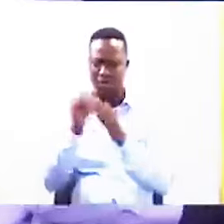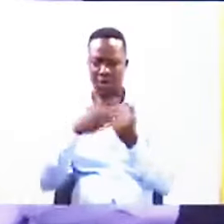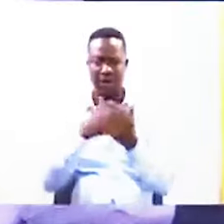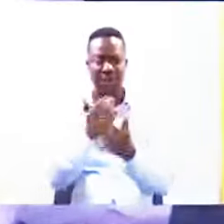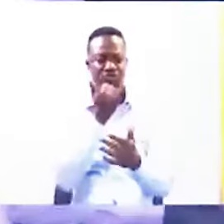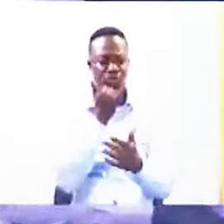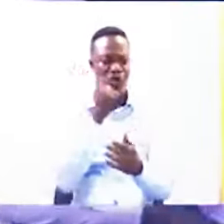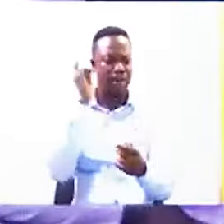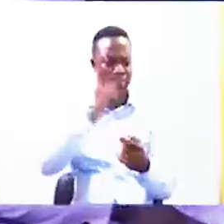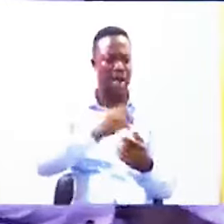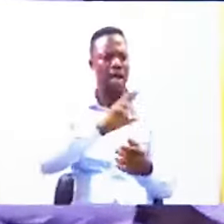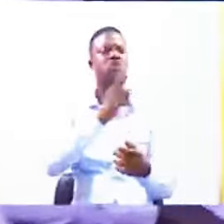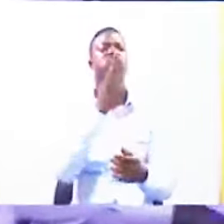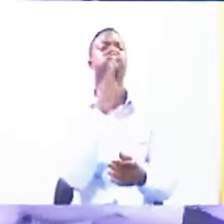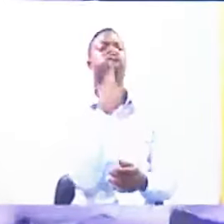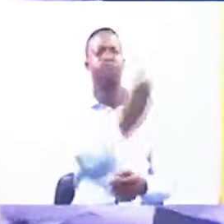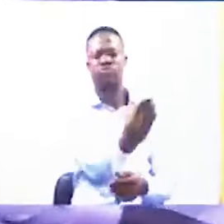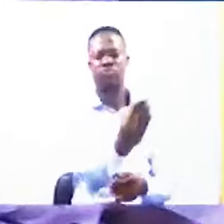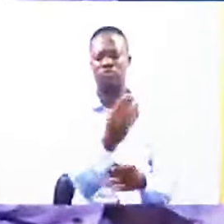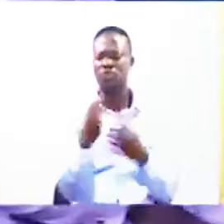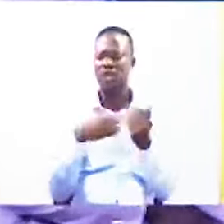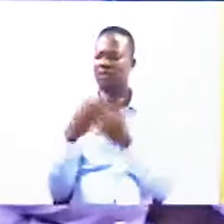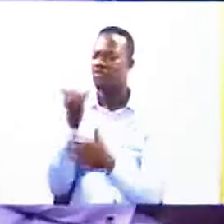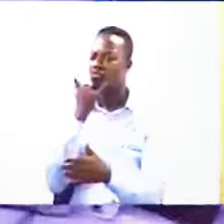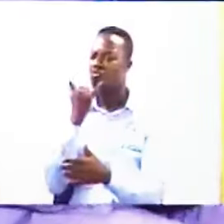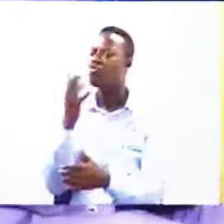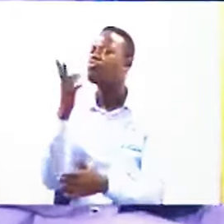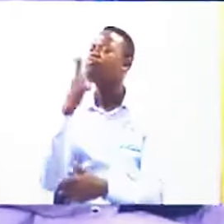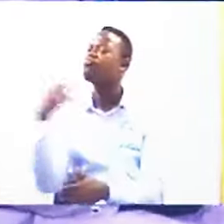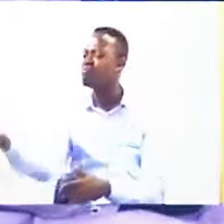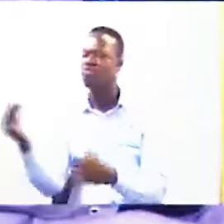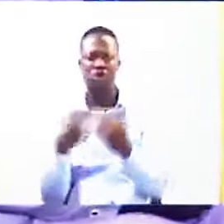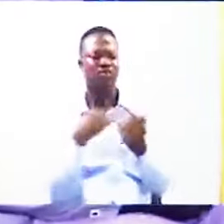what is right.